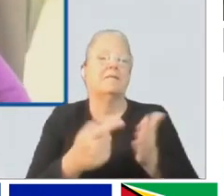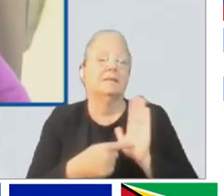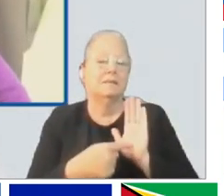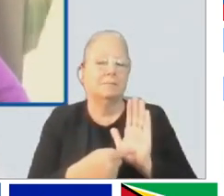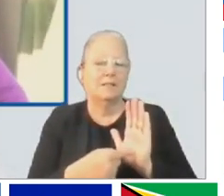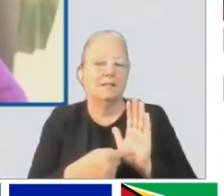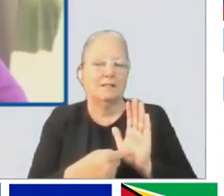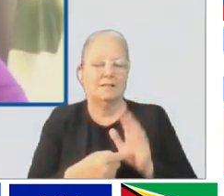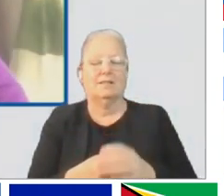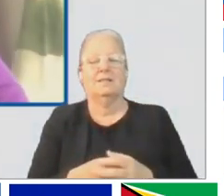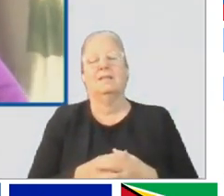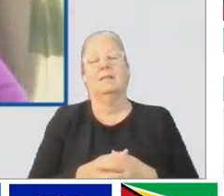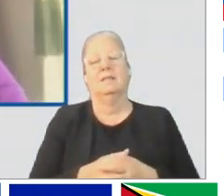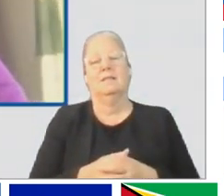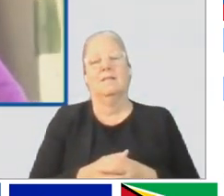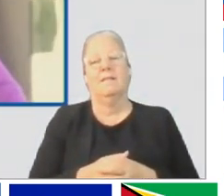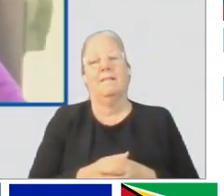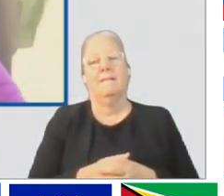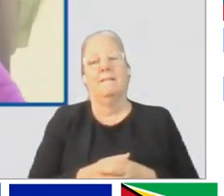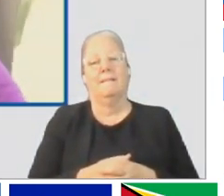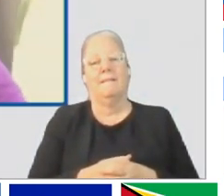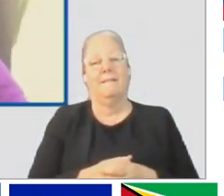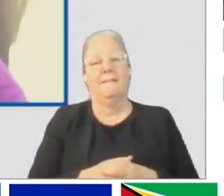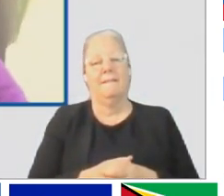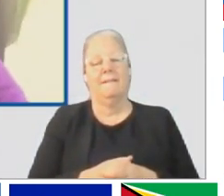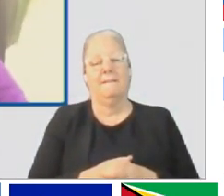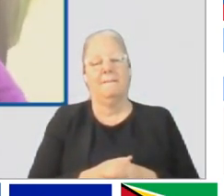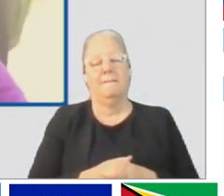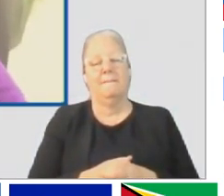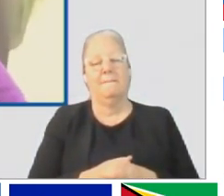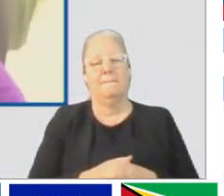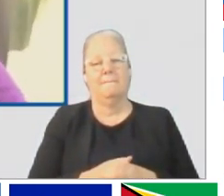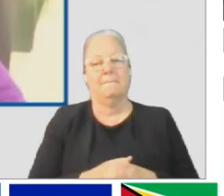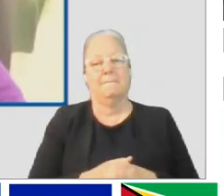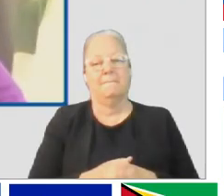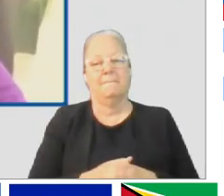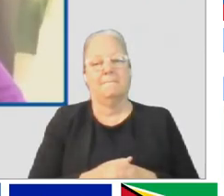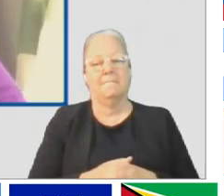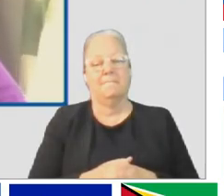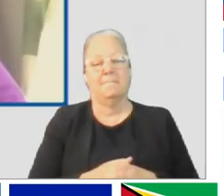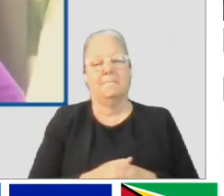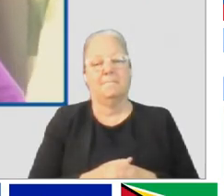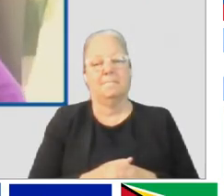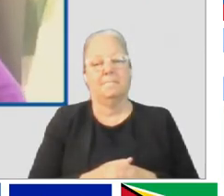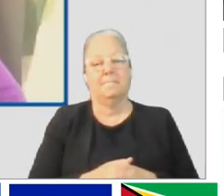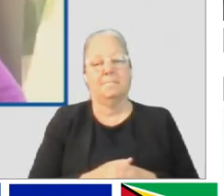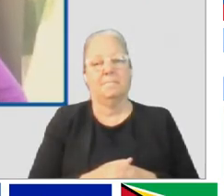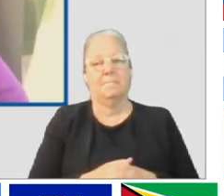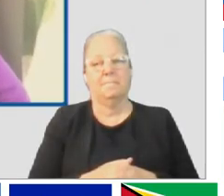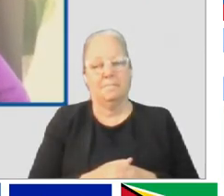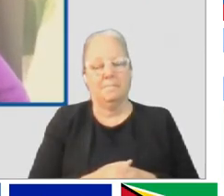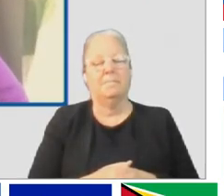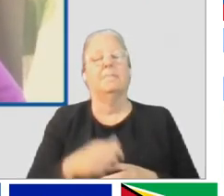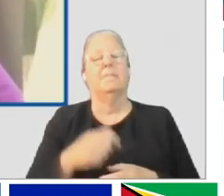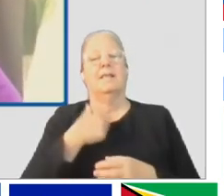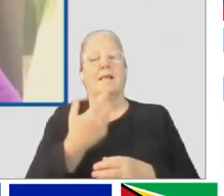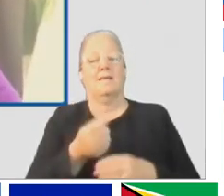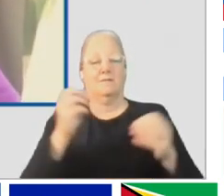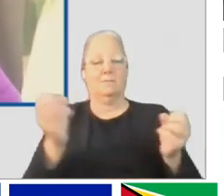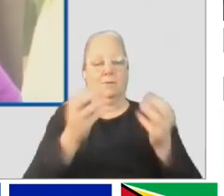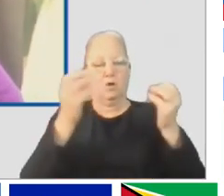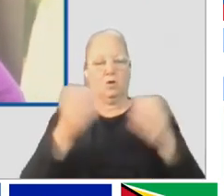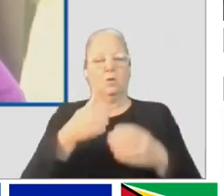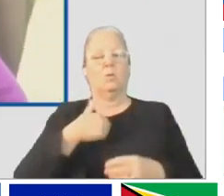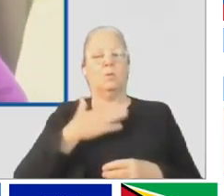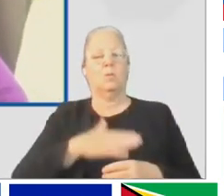one of the earlier panel. We, for example, during the volcanic emergency, we need to get schools back up and running.